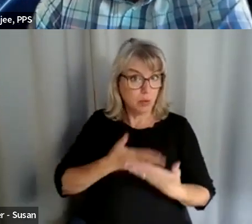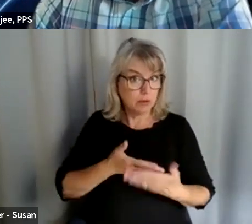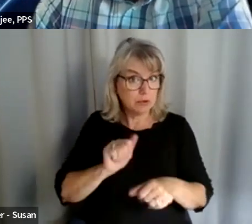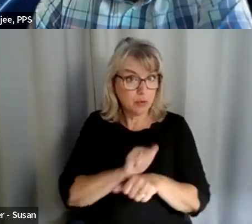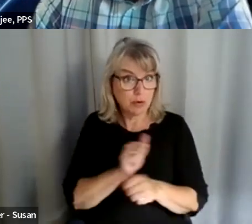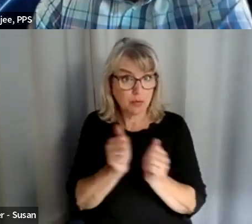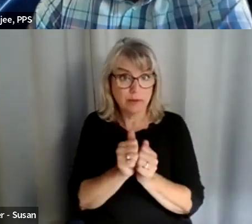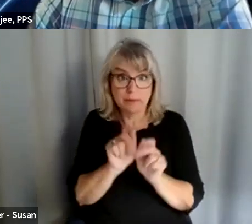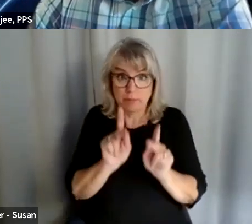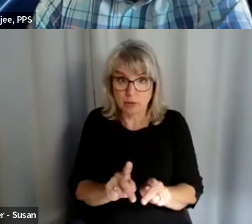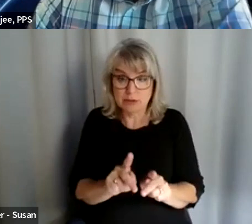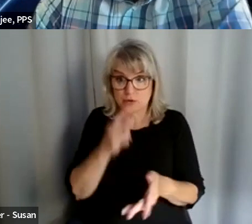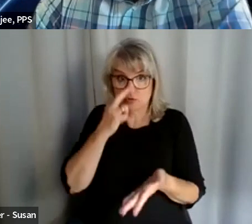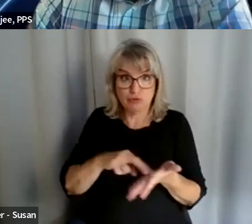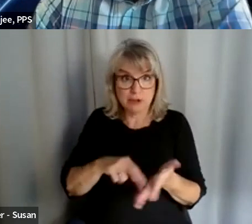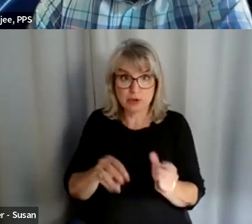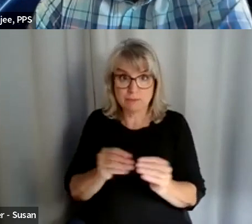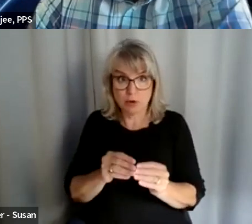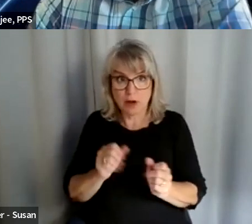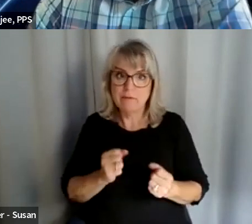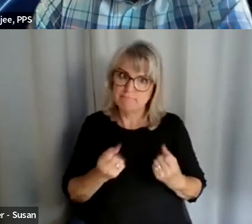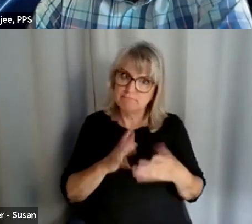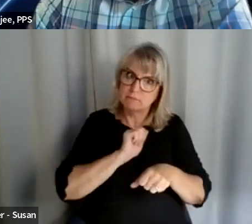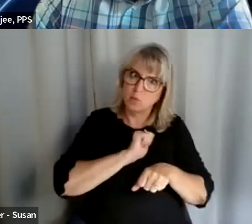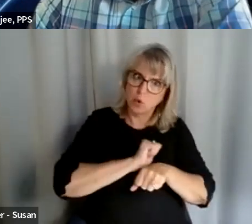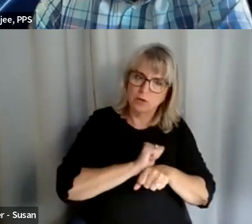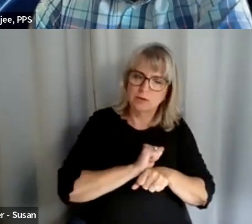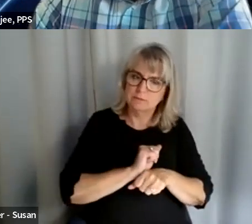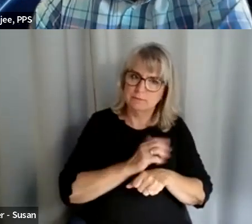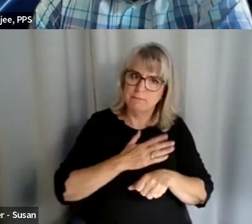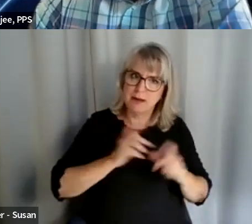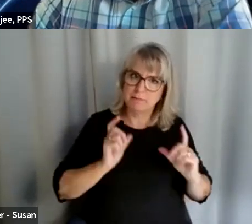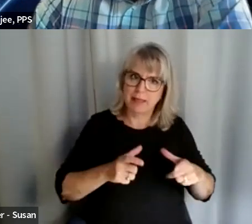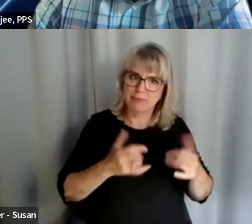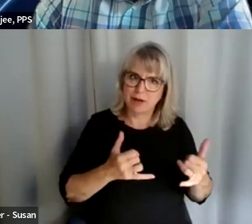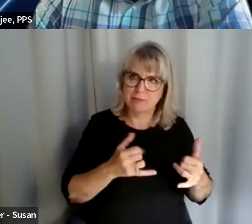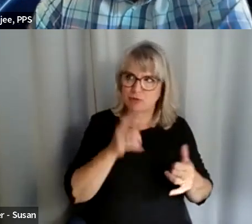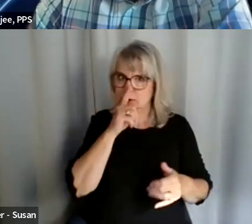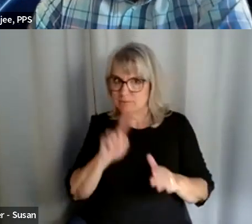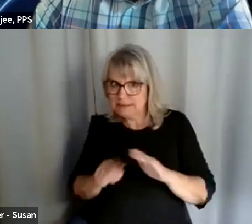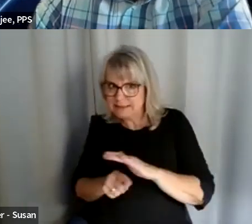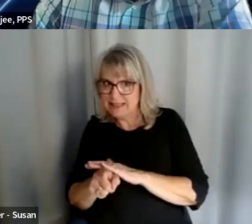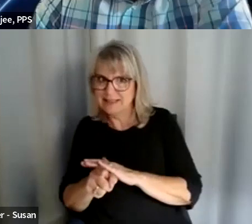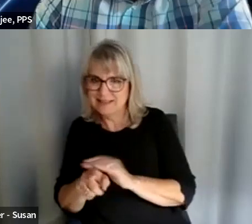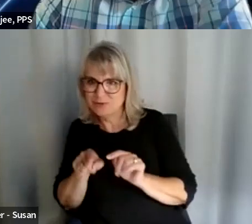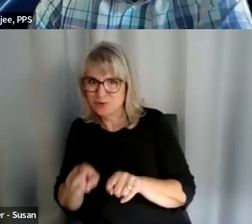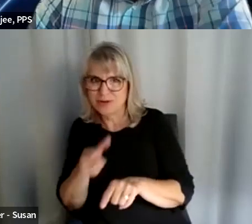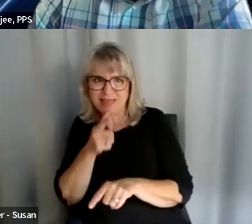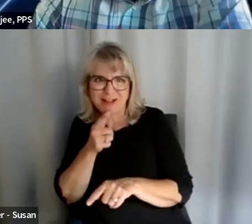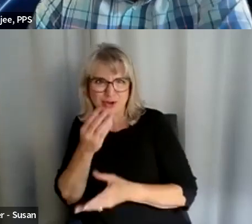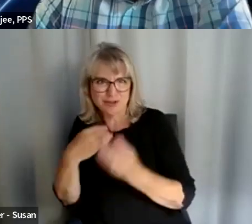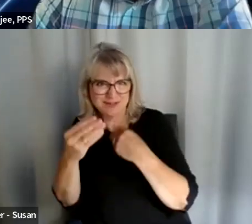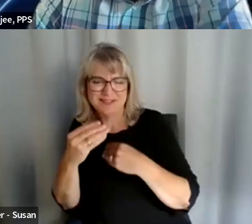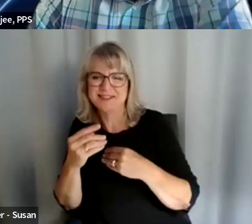on researching that. I've got a lot on my plate right now with a new job, and I'm trying to sneak this in, so I'm doing this over my lunch. But I